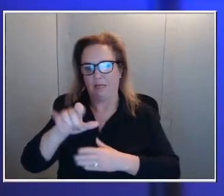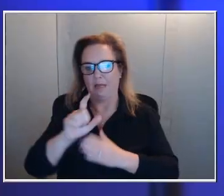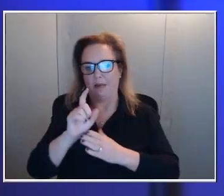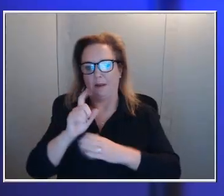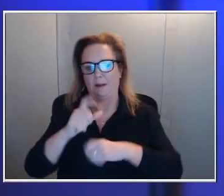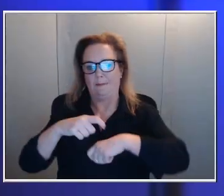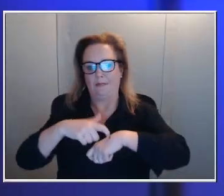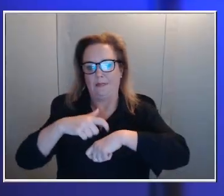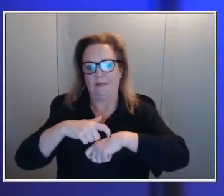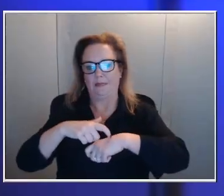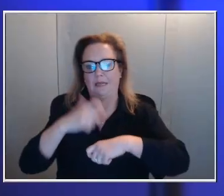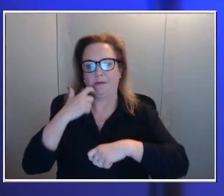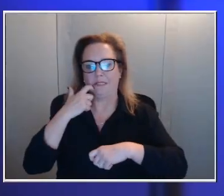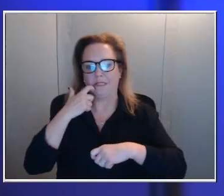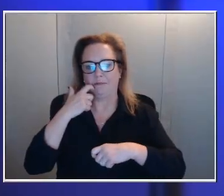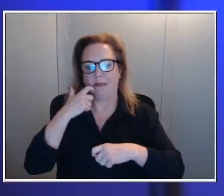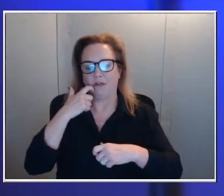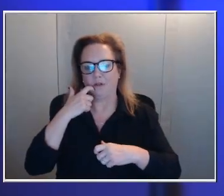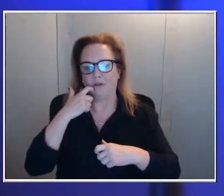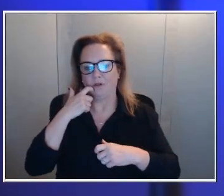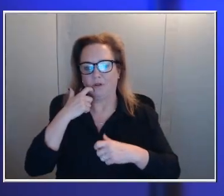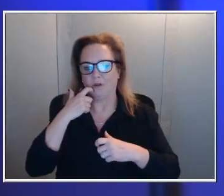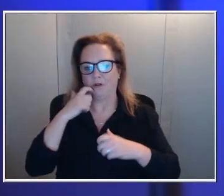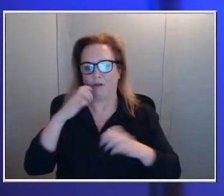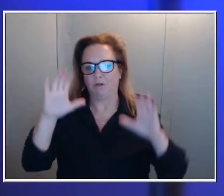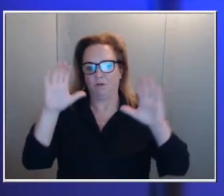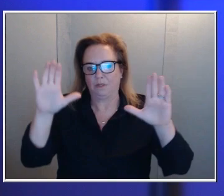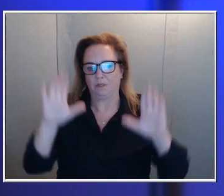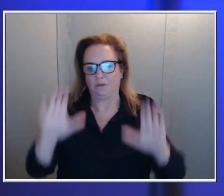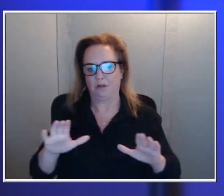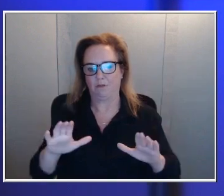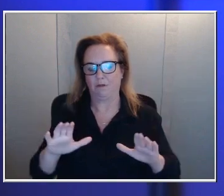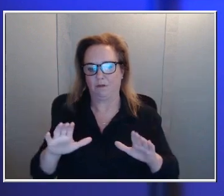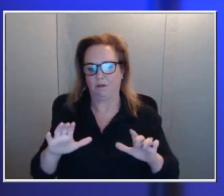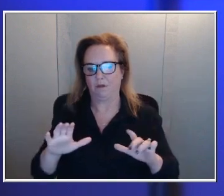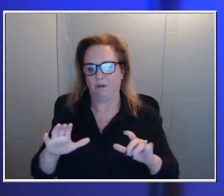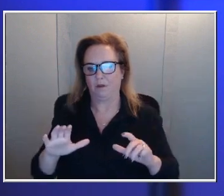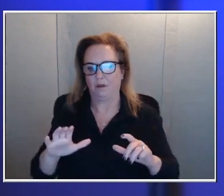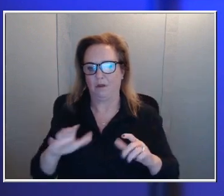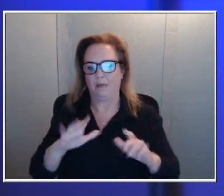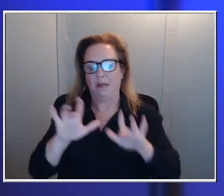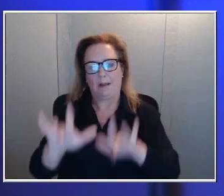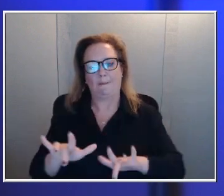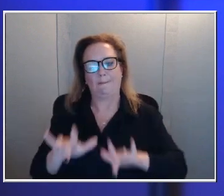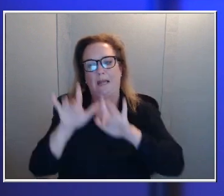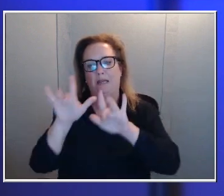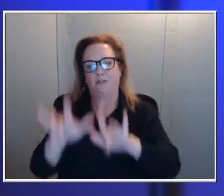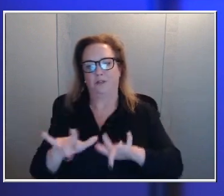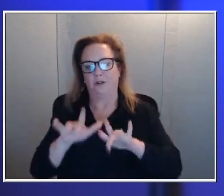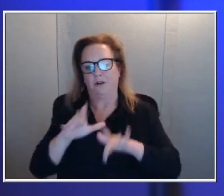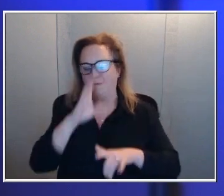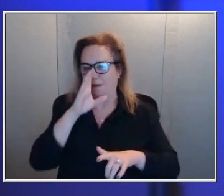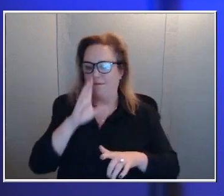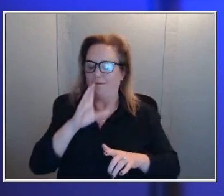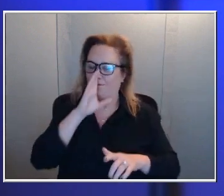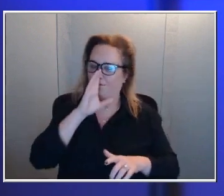was the dispatcher that was absolutely incredible. The most compassionate yet firm instructions that I think